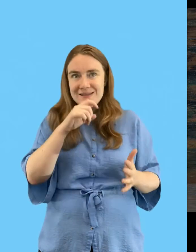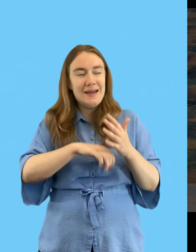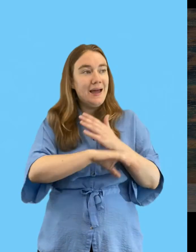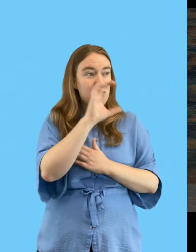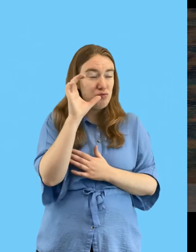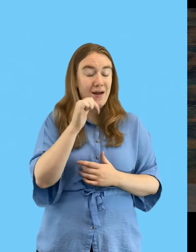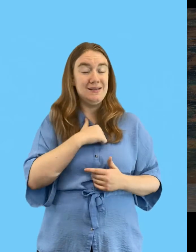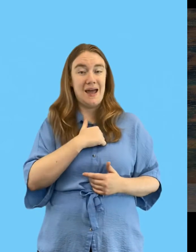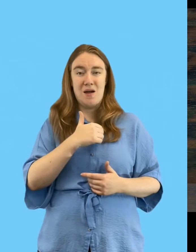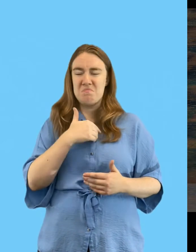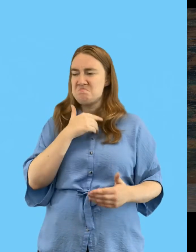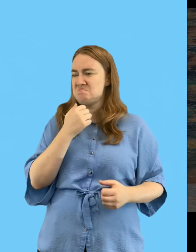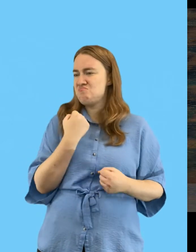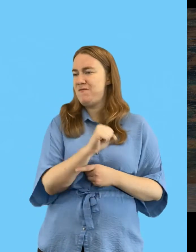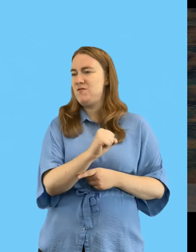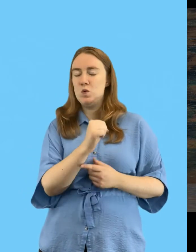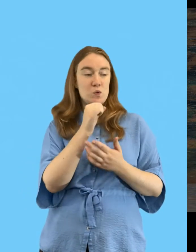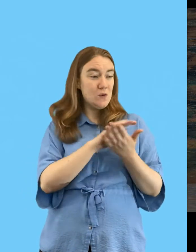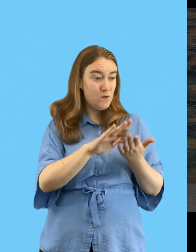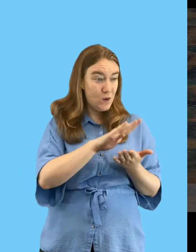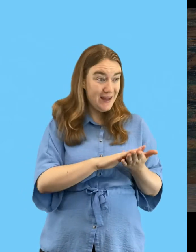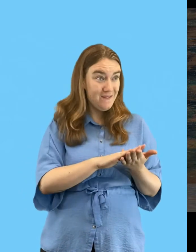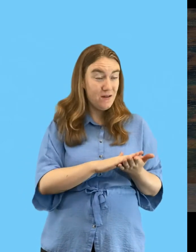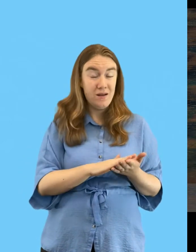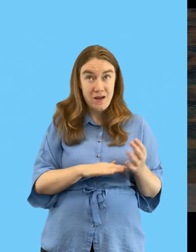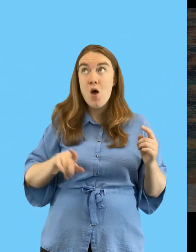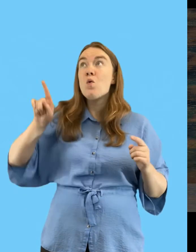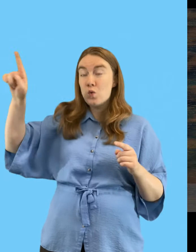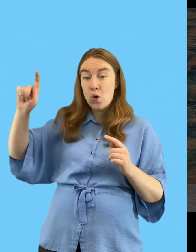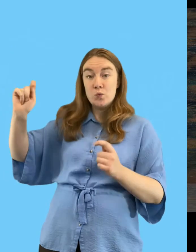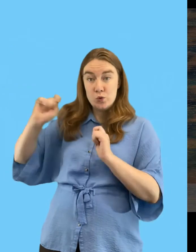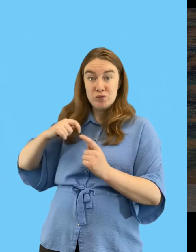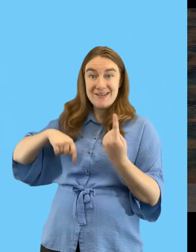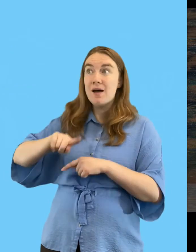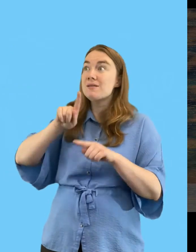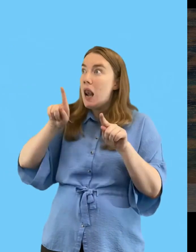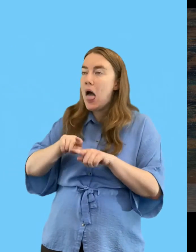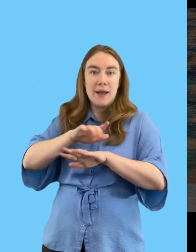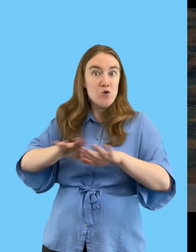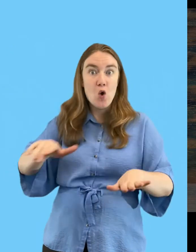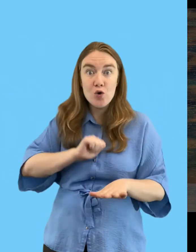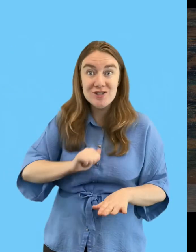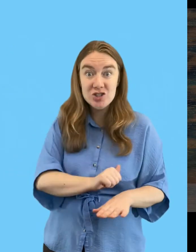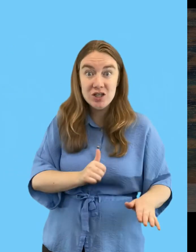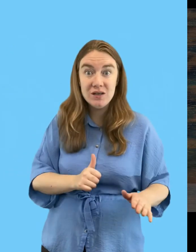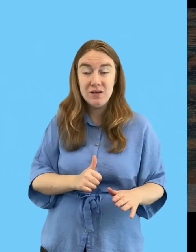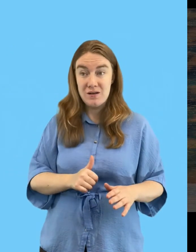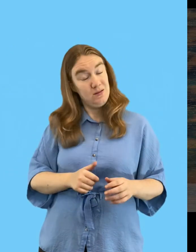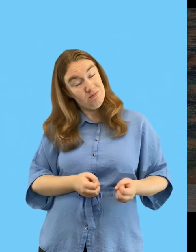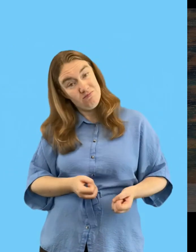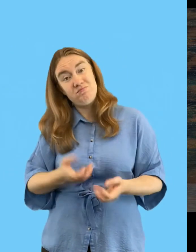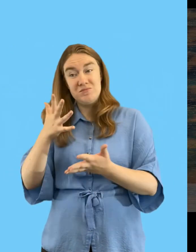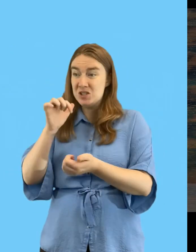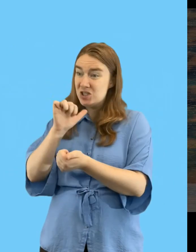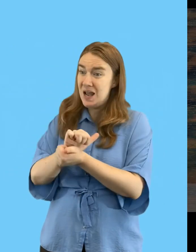attitude, it will lead to us being treated like an unbeliever and facing judgment. Being thrown into jail and tortured